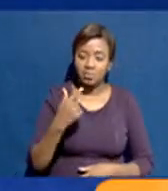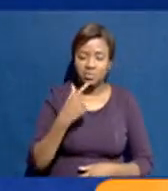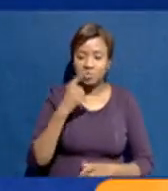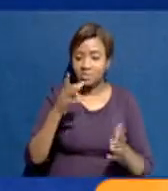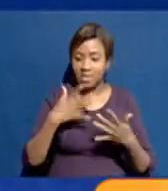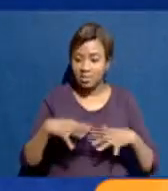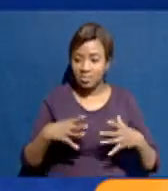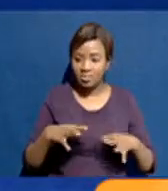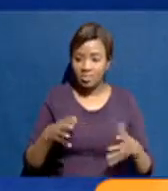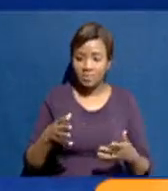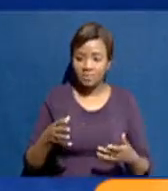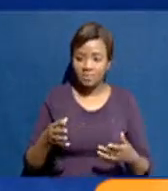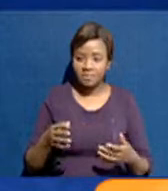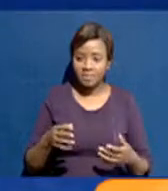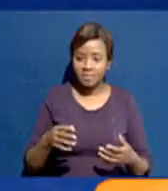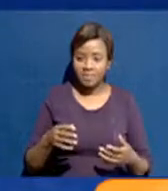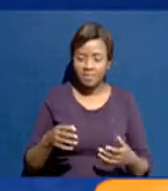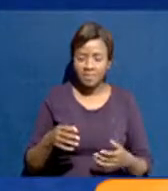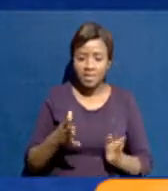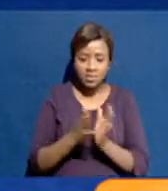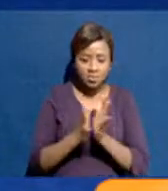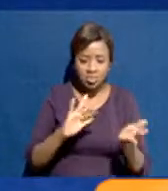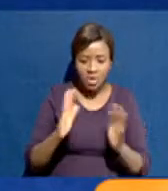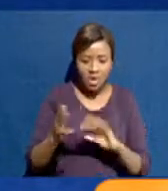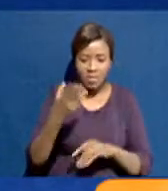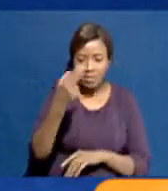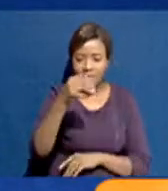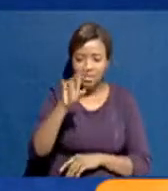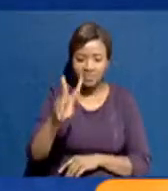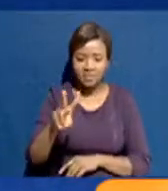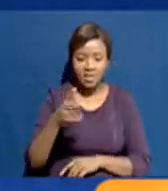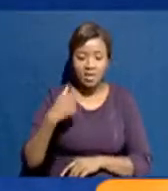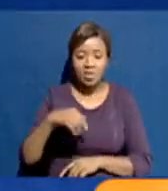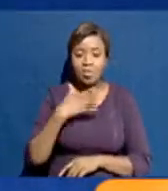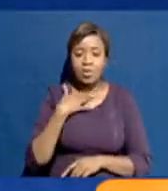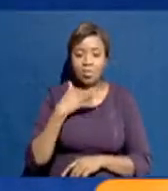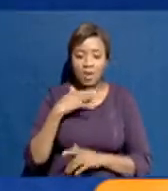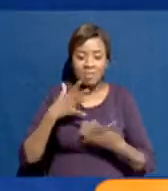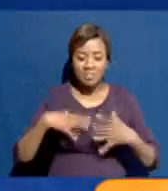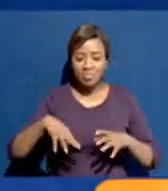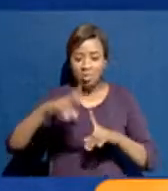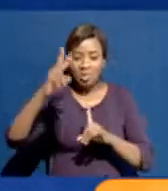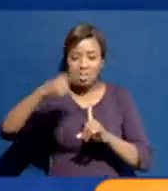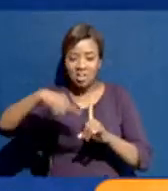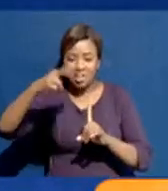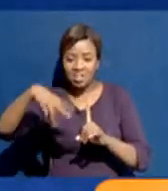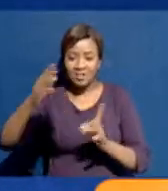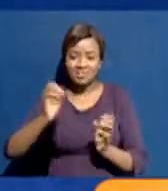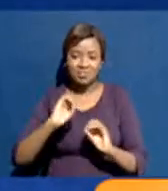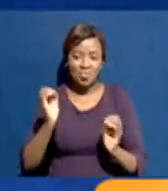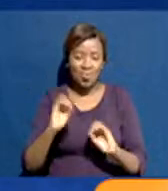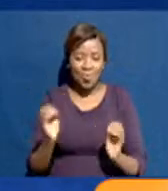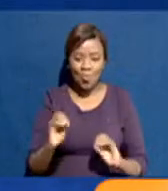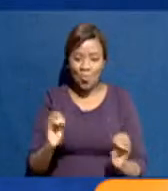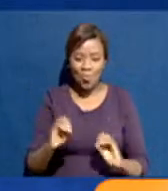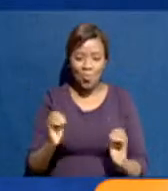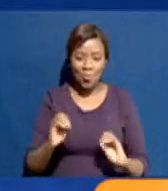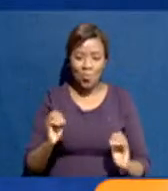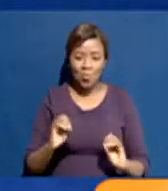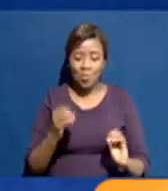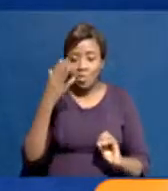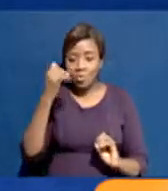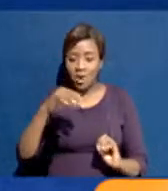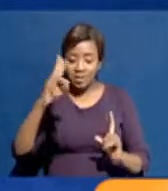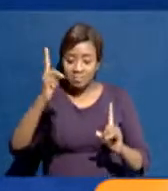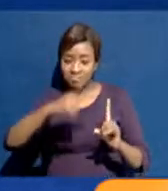about, HIV, for example. We do not want the stigma around HIV. The stigma around HIV starts from the stigma